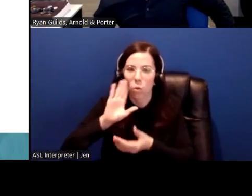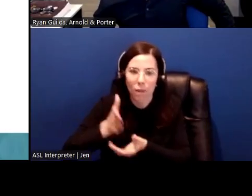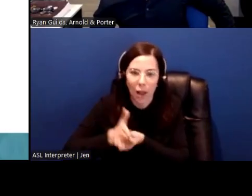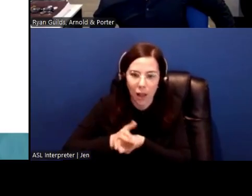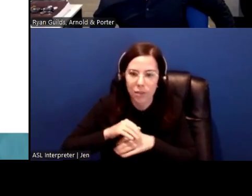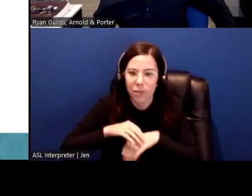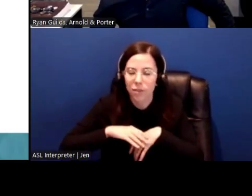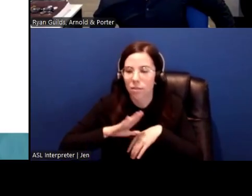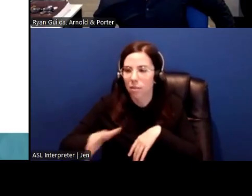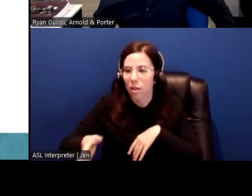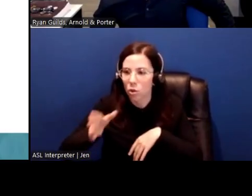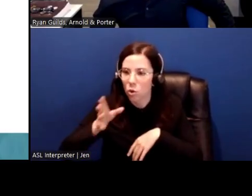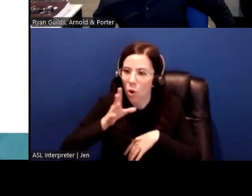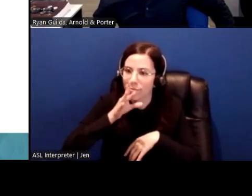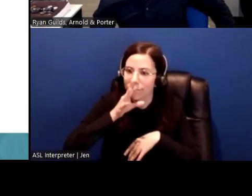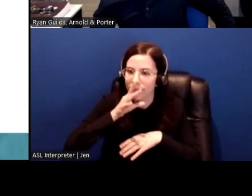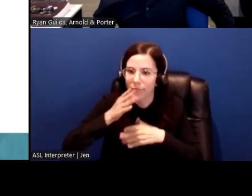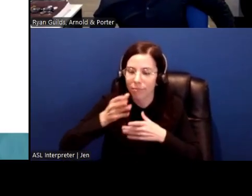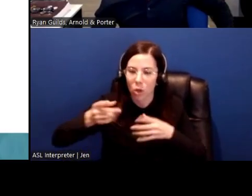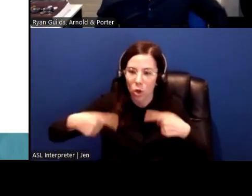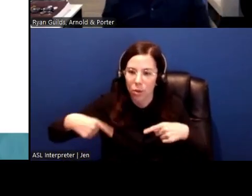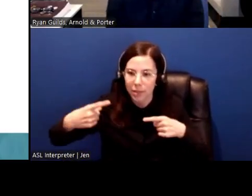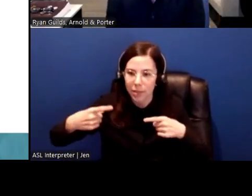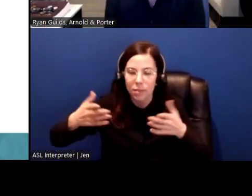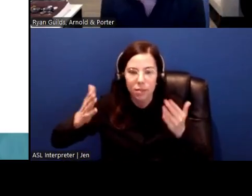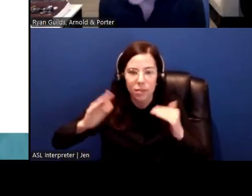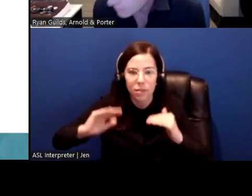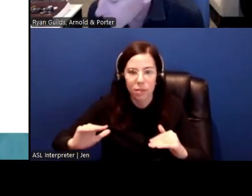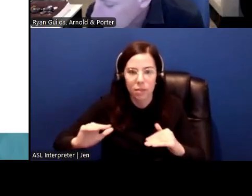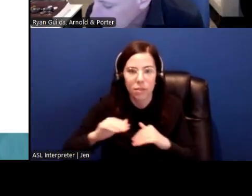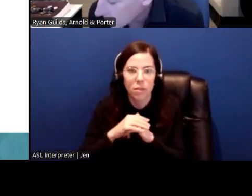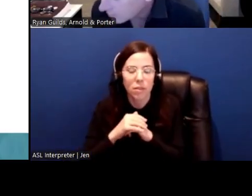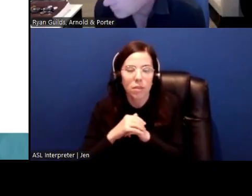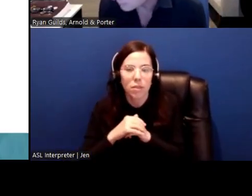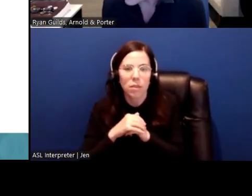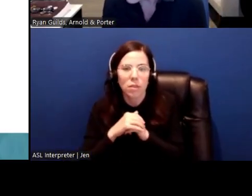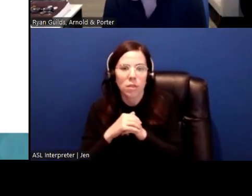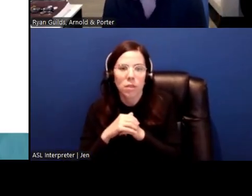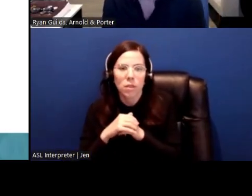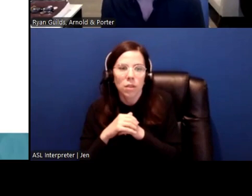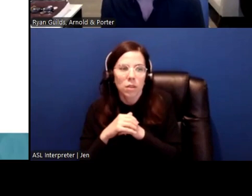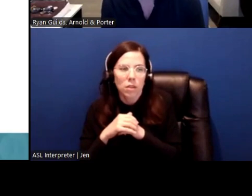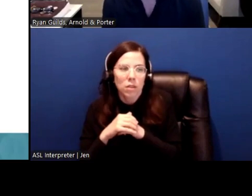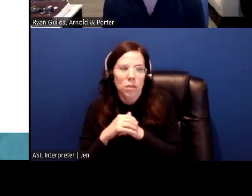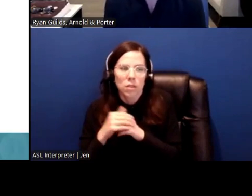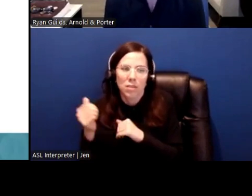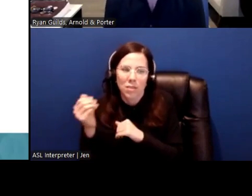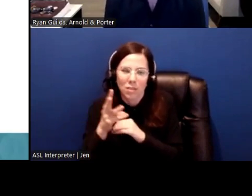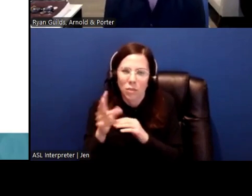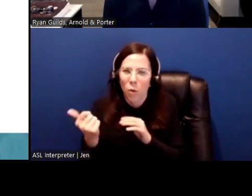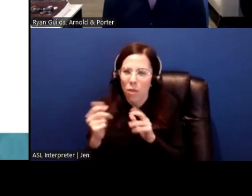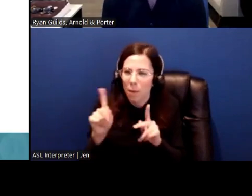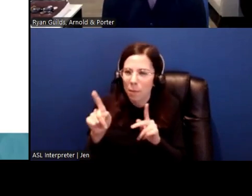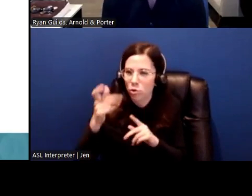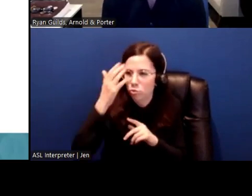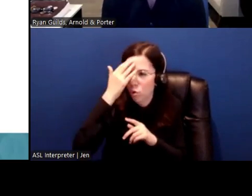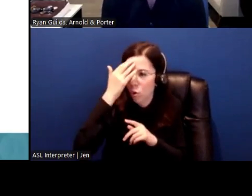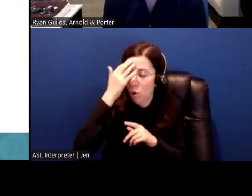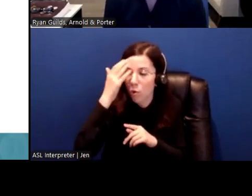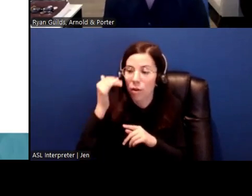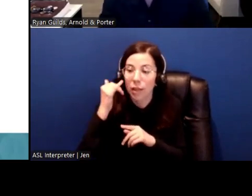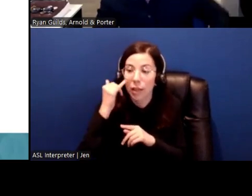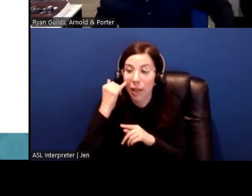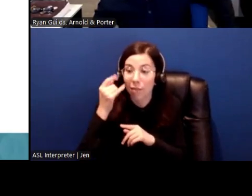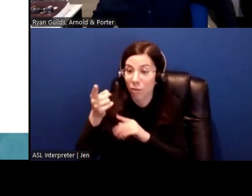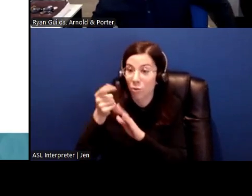oral arguments and so forth. And then there's a couple of other folks that you should know. If you're the